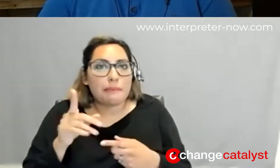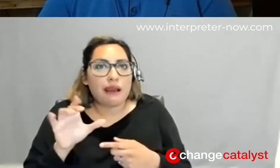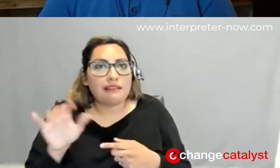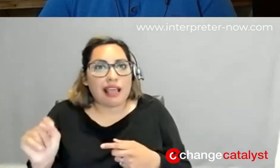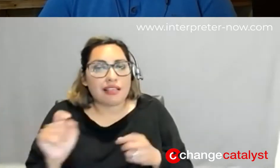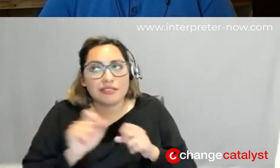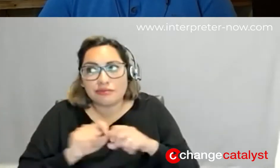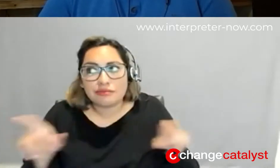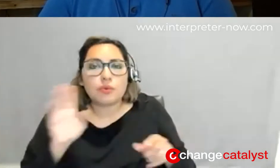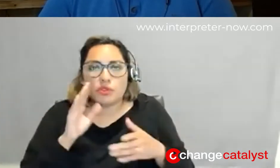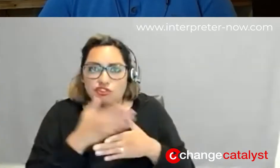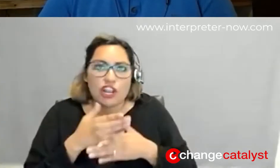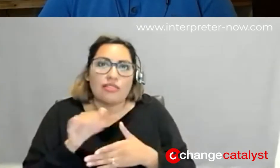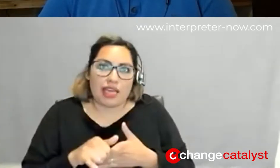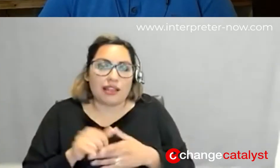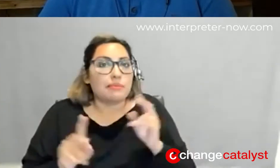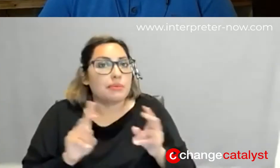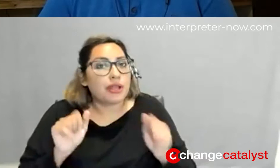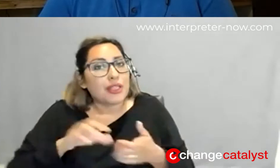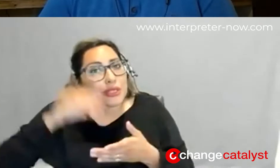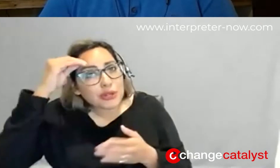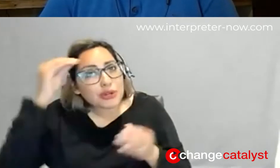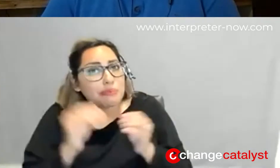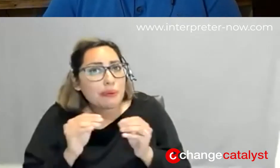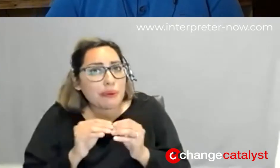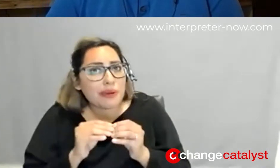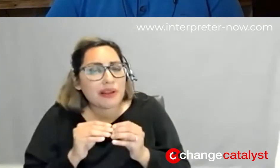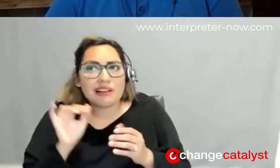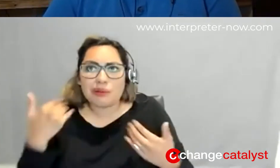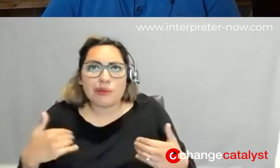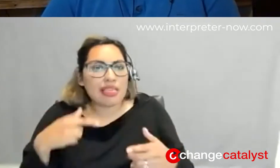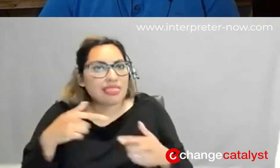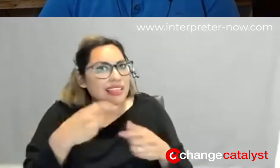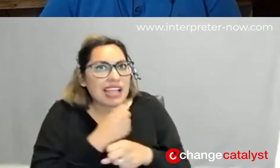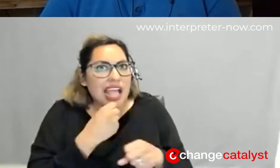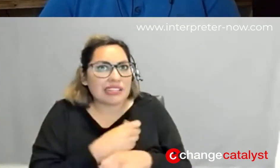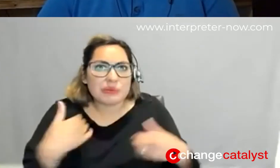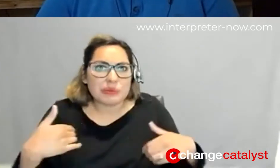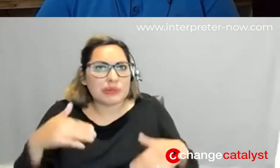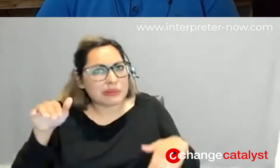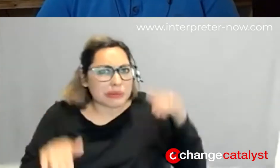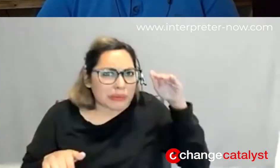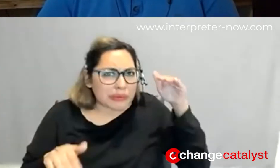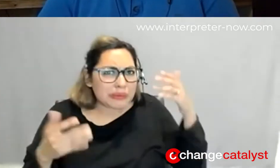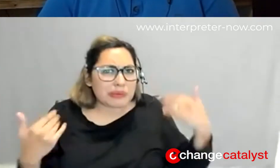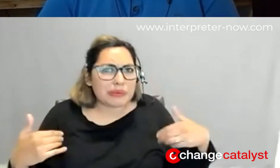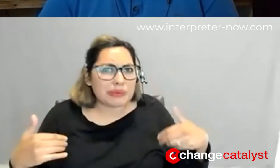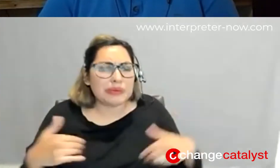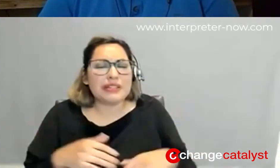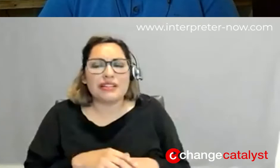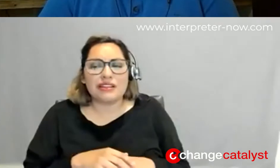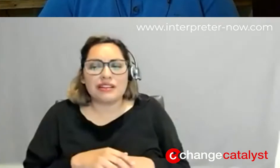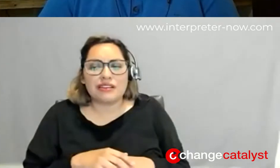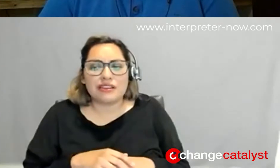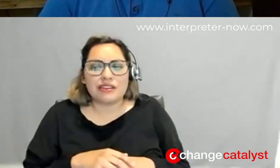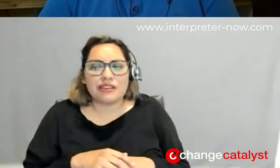So people can learn more about that, because the numbers are pretty significant. They are very significant, and it adds up over